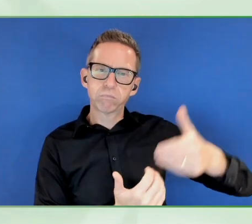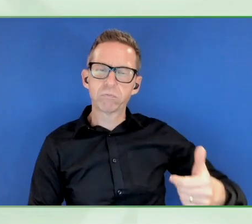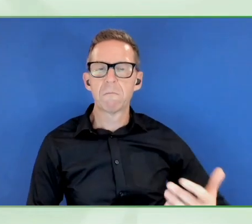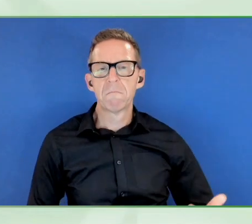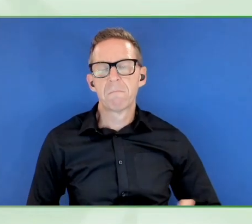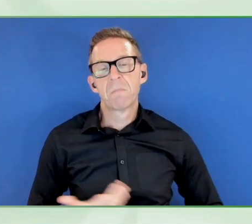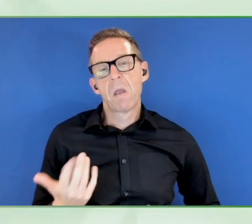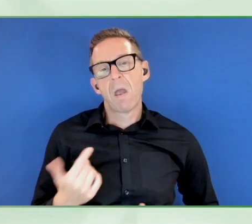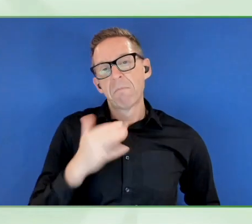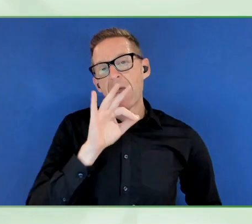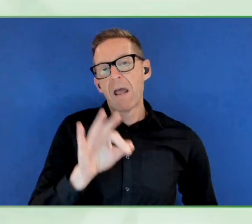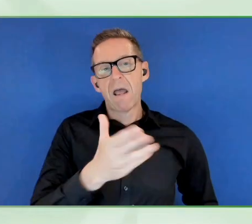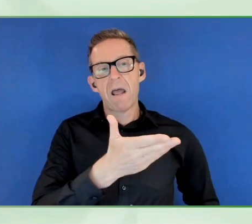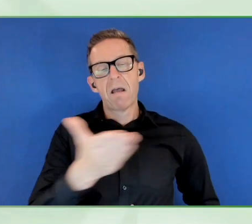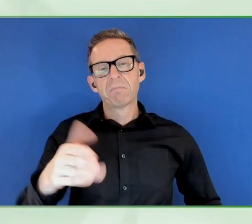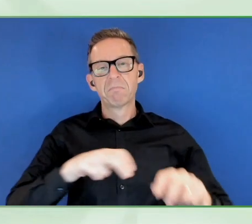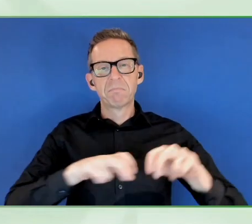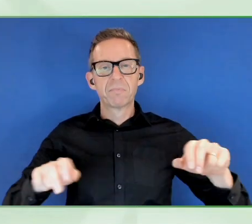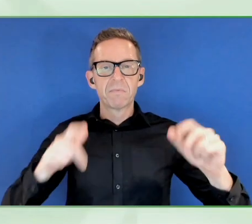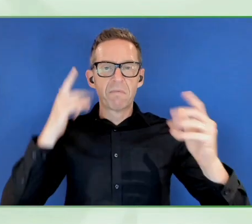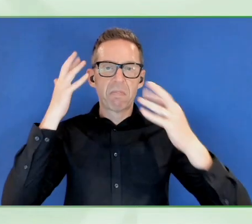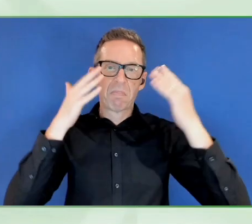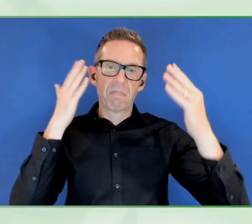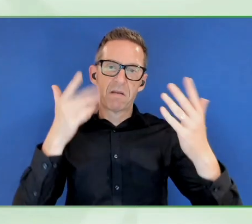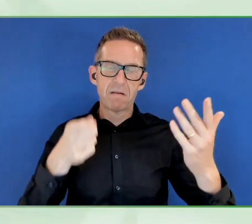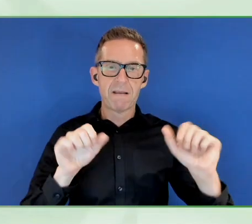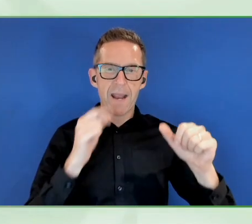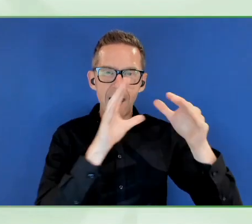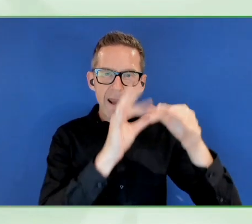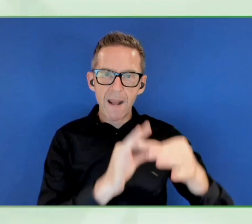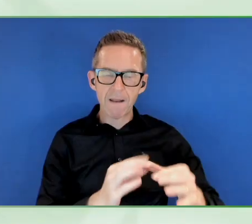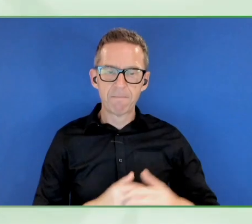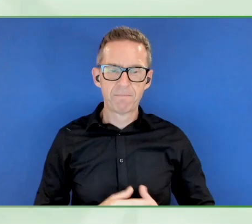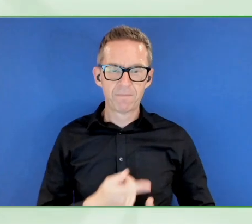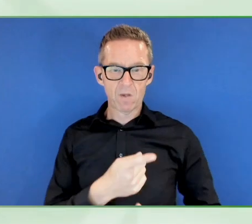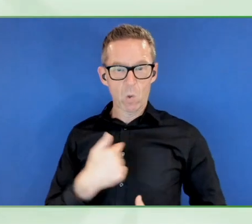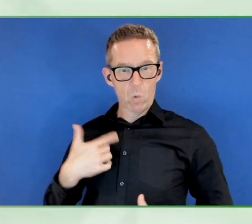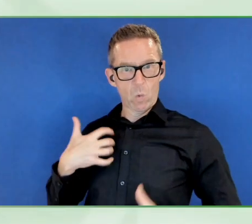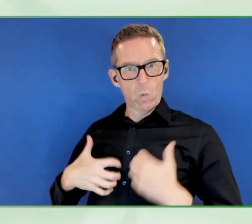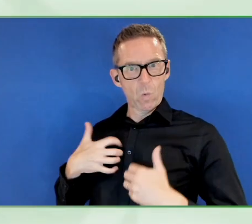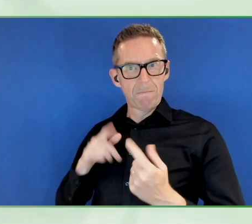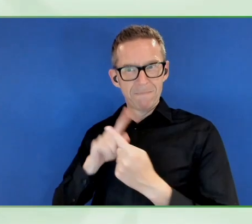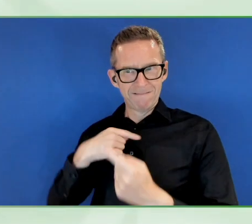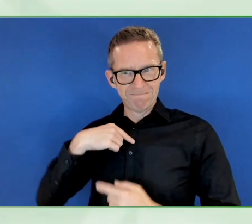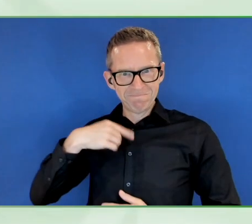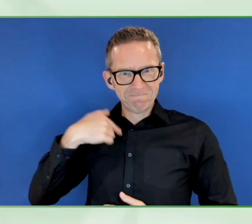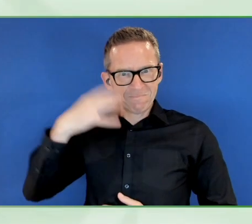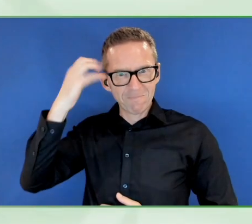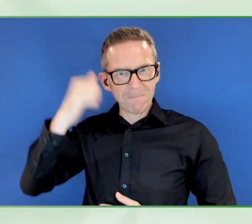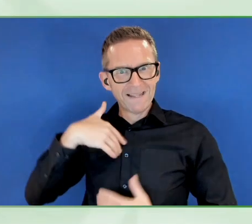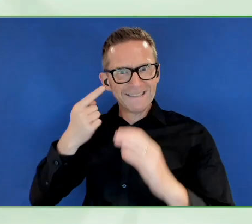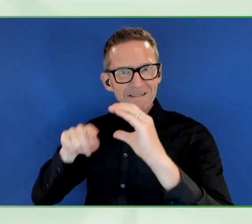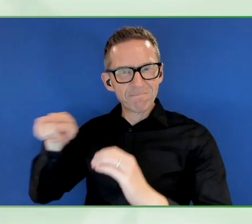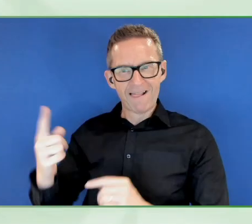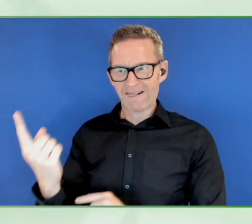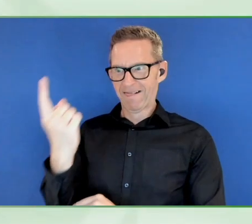thoughts. We can, I mean, I was dying to meet you. Okay. I had emailed you. Here. So yeah, so we will meet and definitely discuss this,